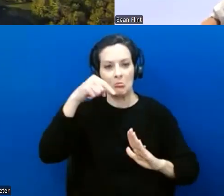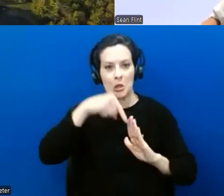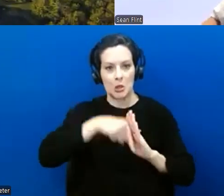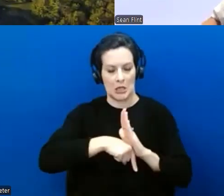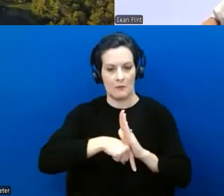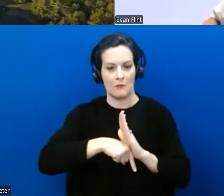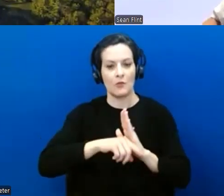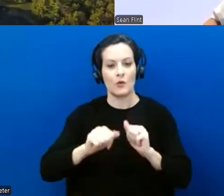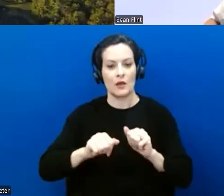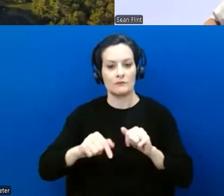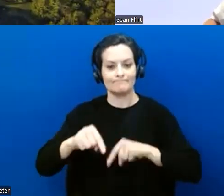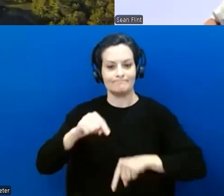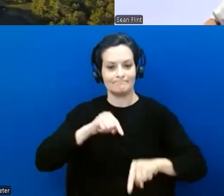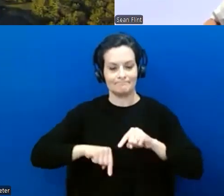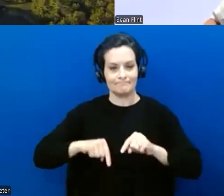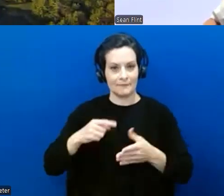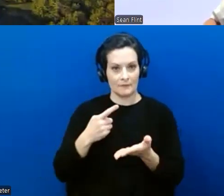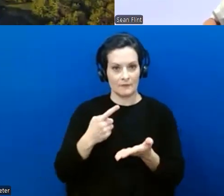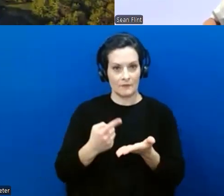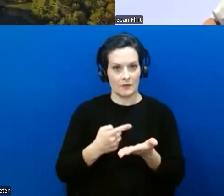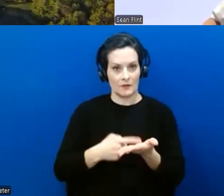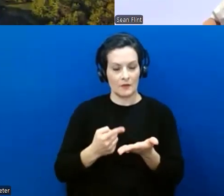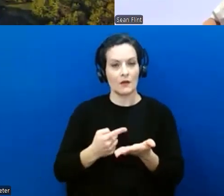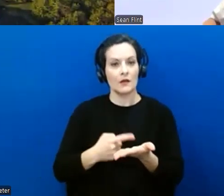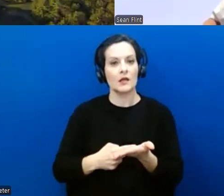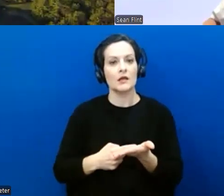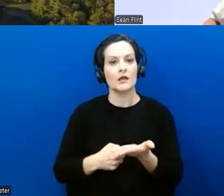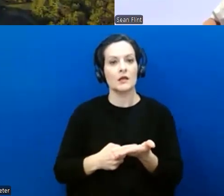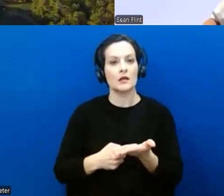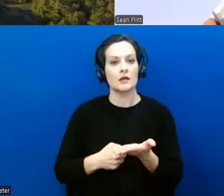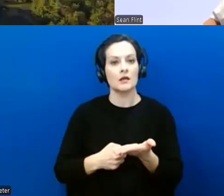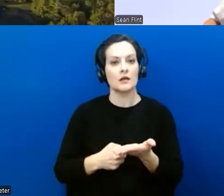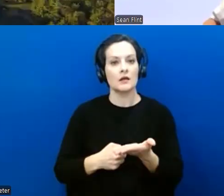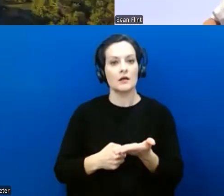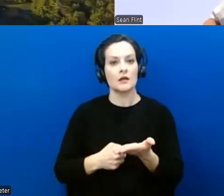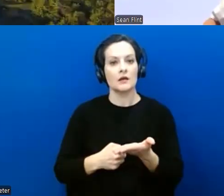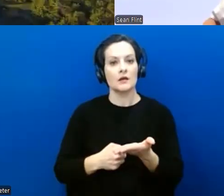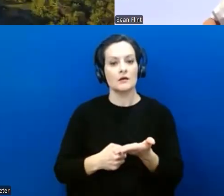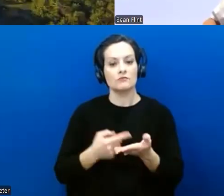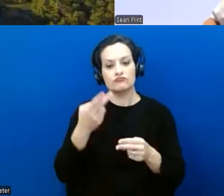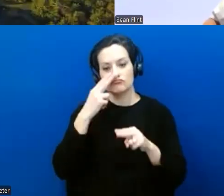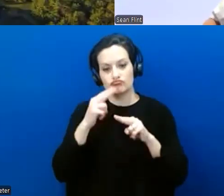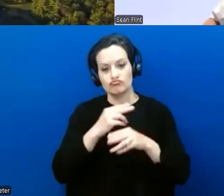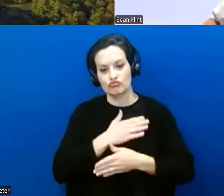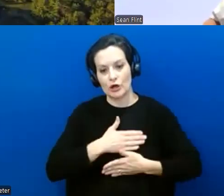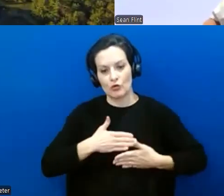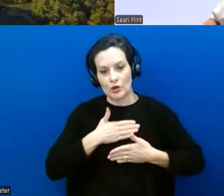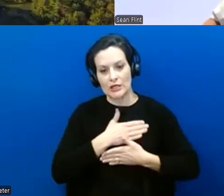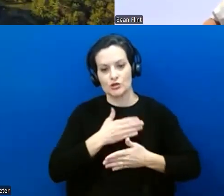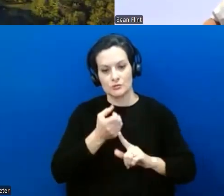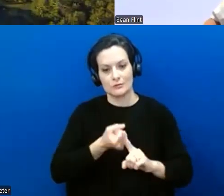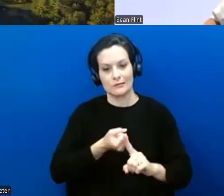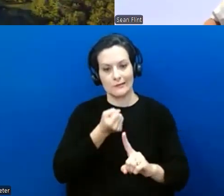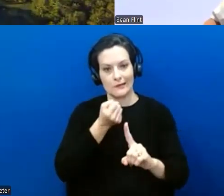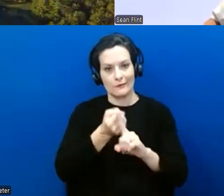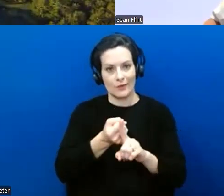just a little bit and talk about the impacts of recreation